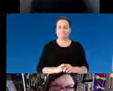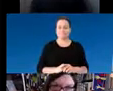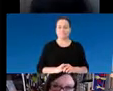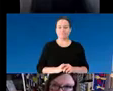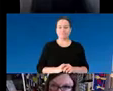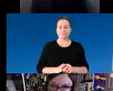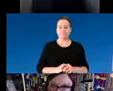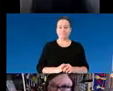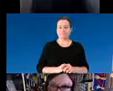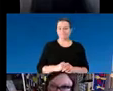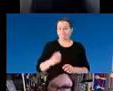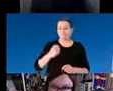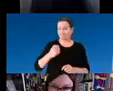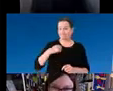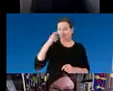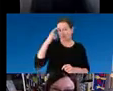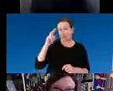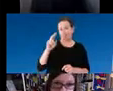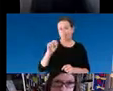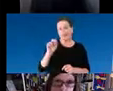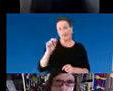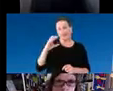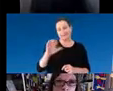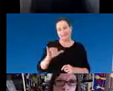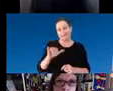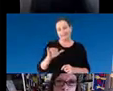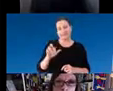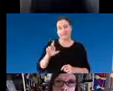My name is Nancy Wark. I live in Colorado.